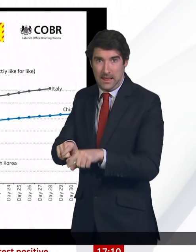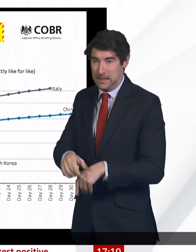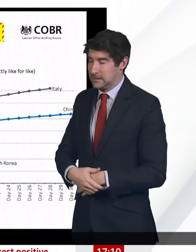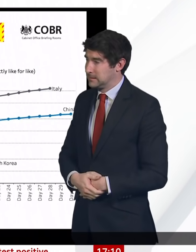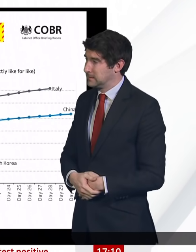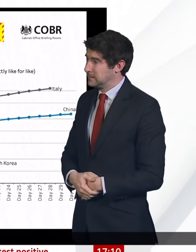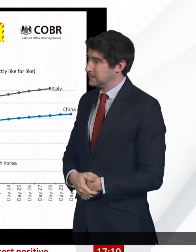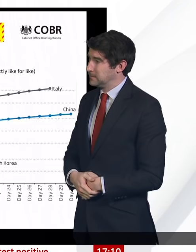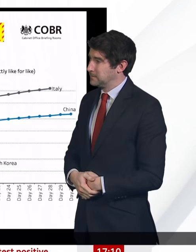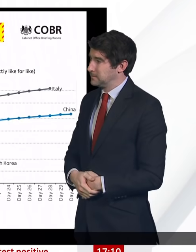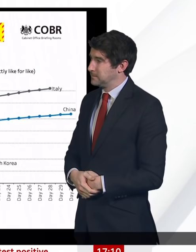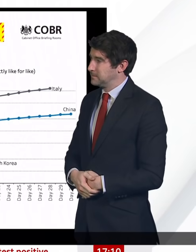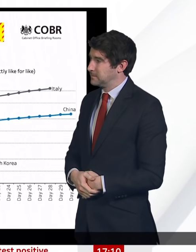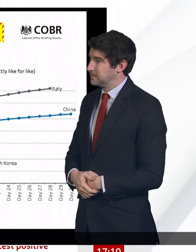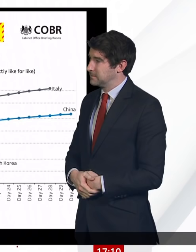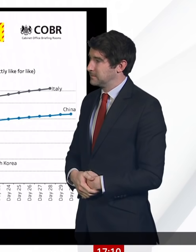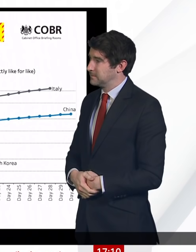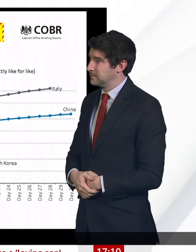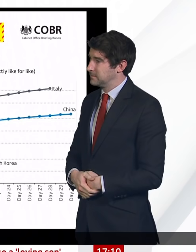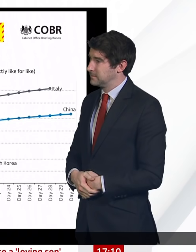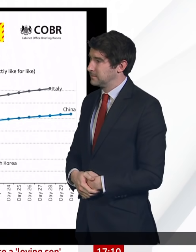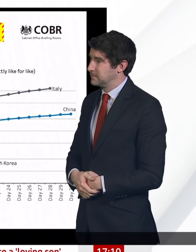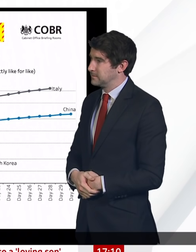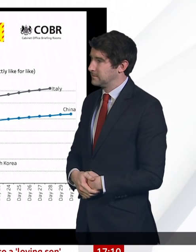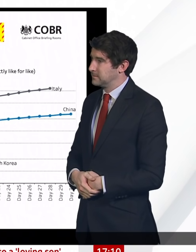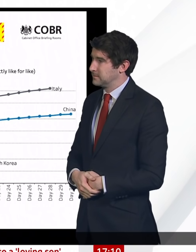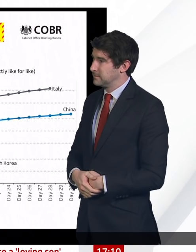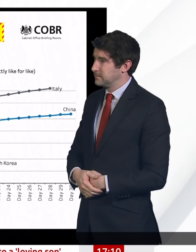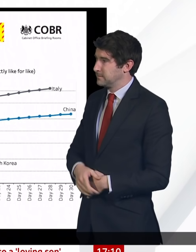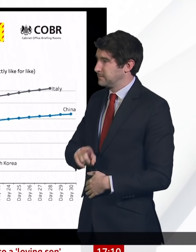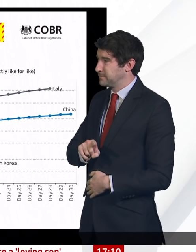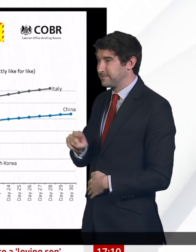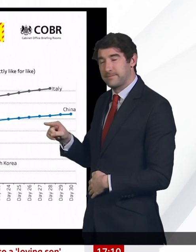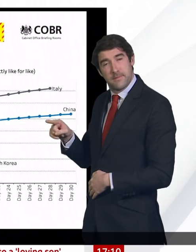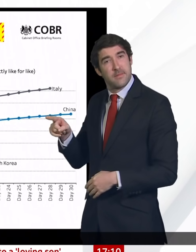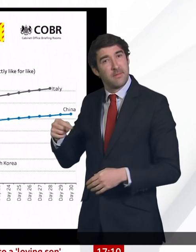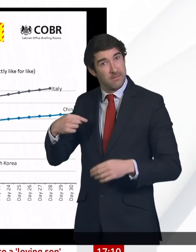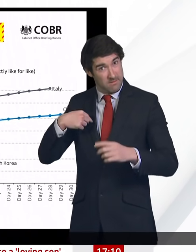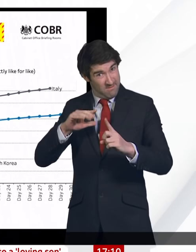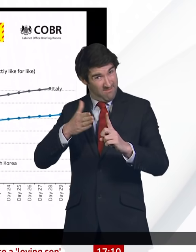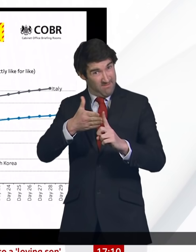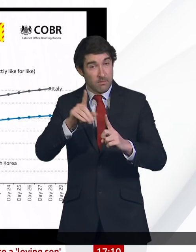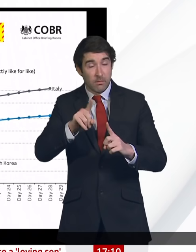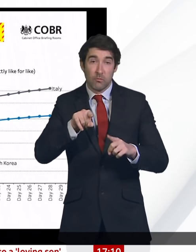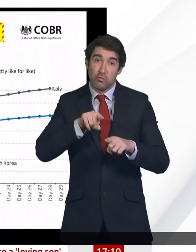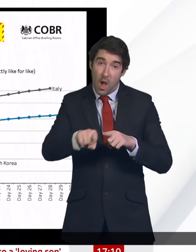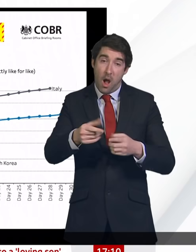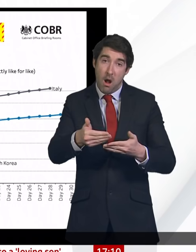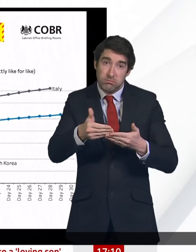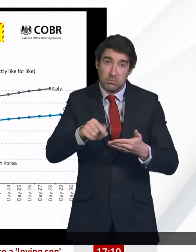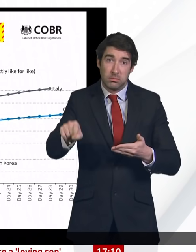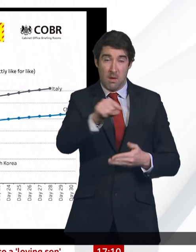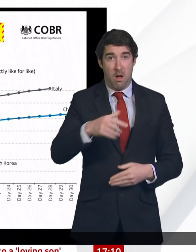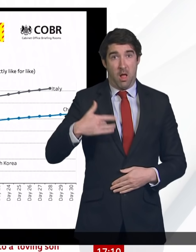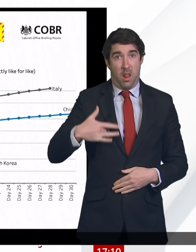And this is what it's all about. It is about saving lives. This slide shows the global death comparisons.